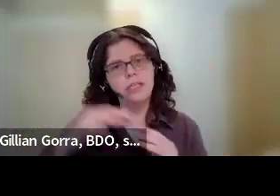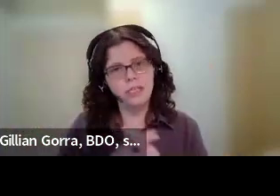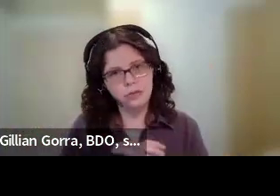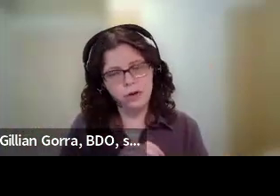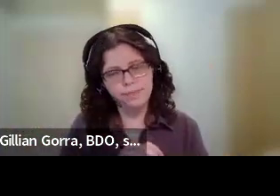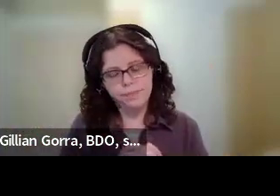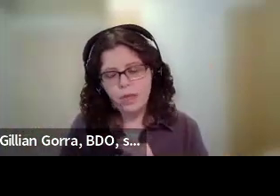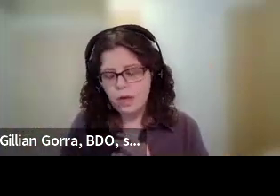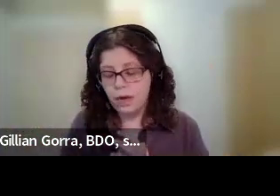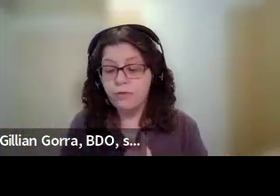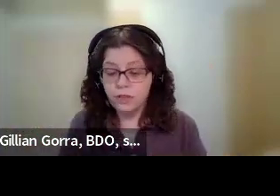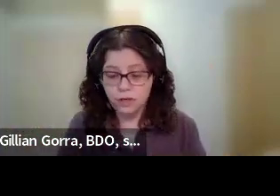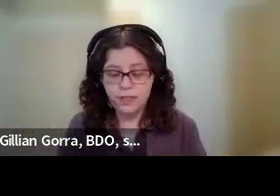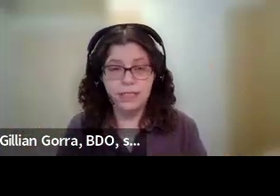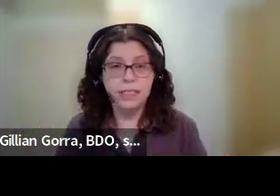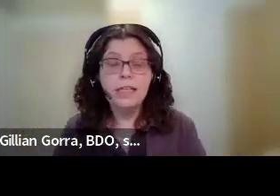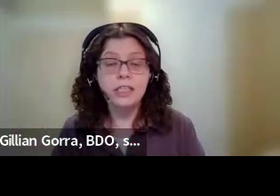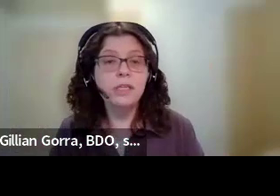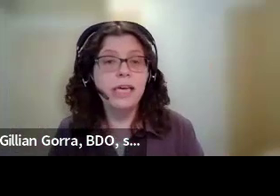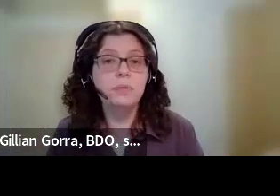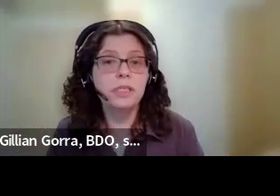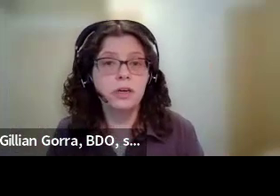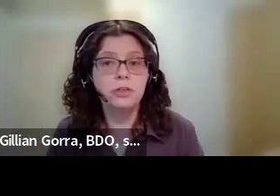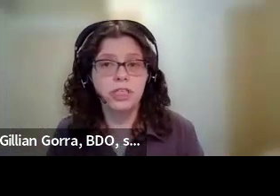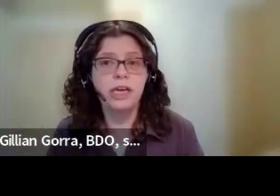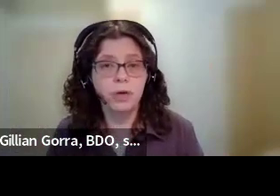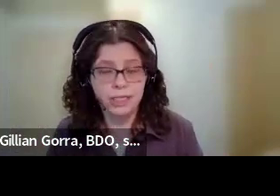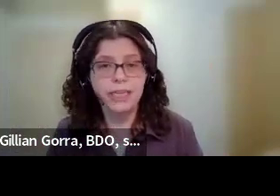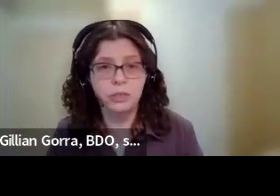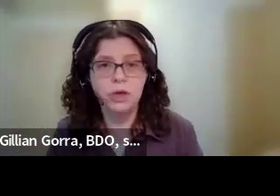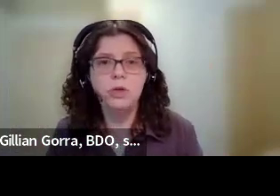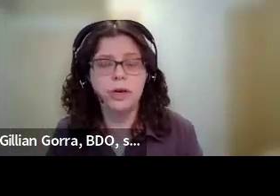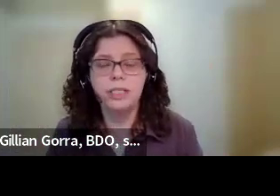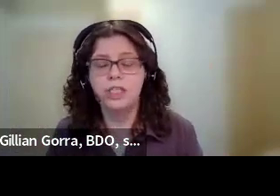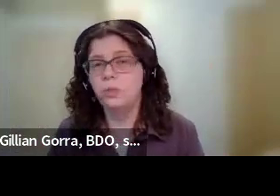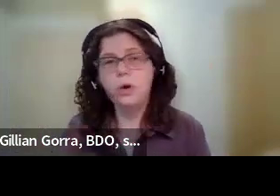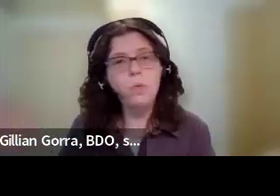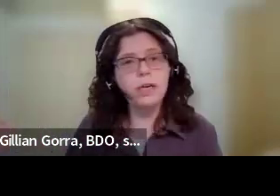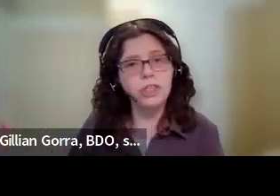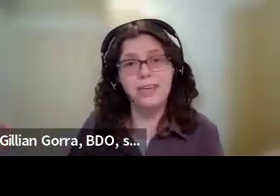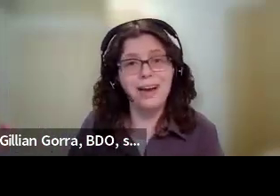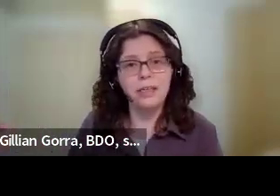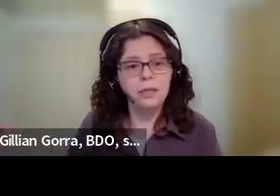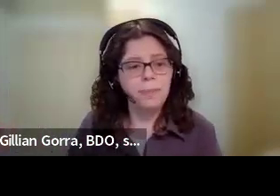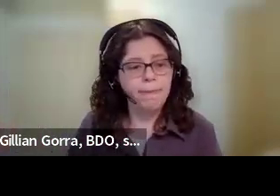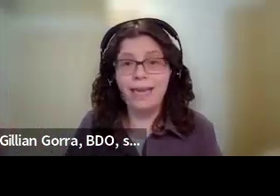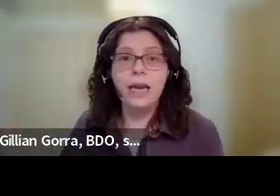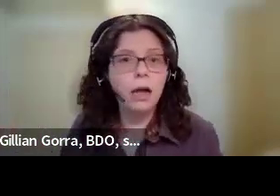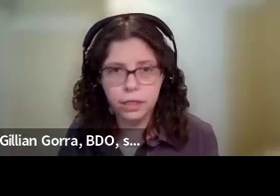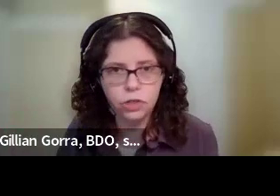wash out to zero. For services. This really helps us understand what it takes to run the organization. We don't want to just